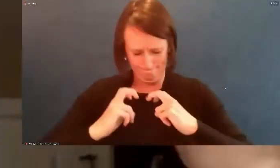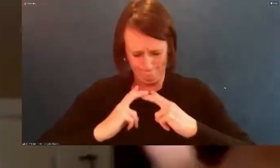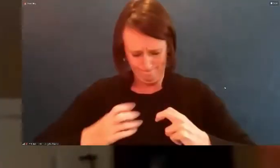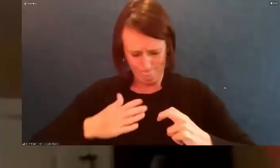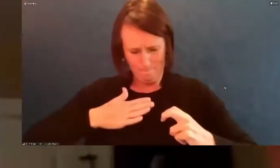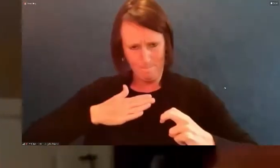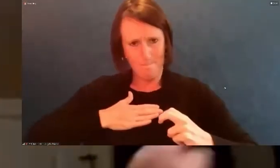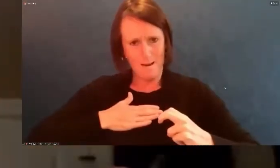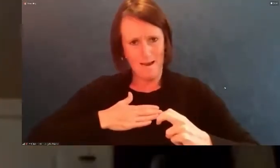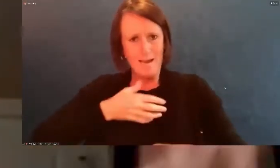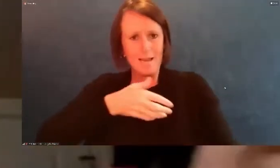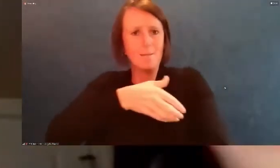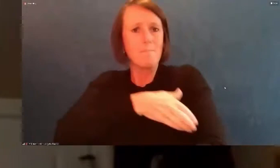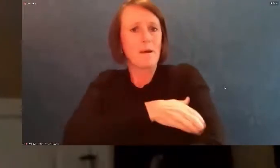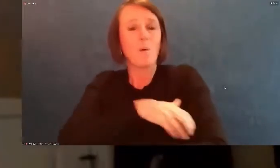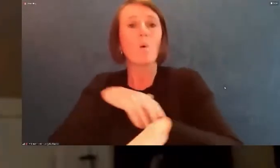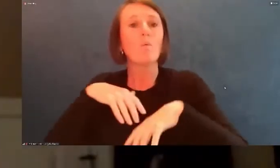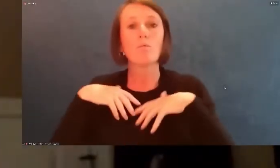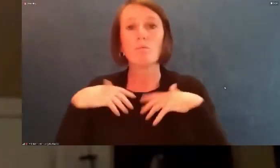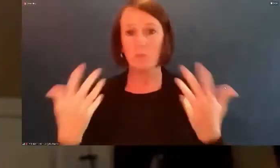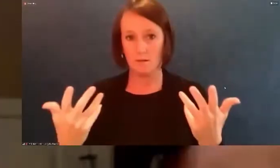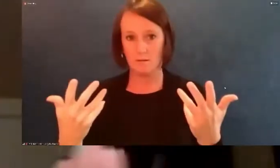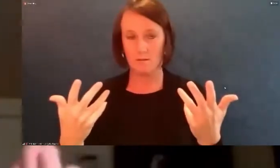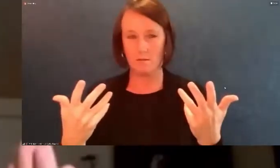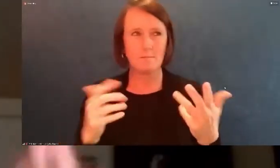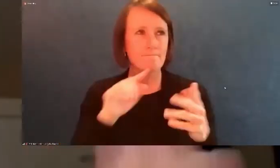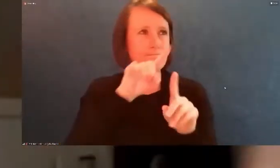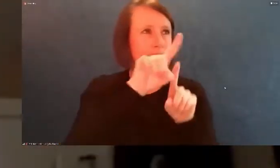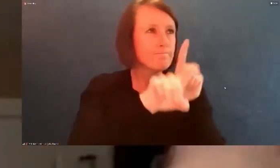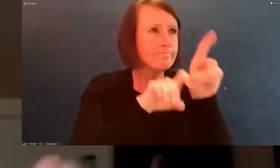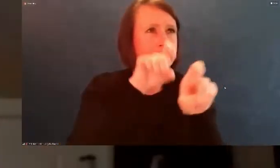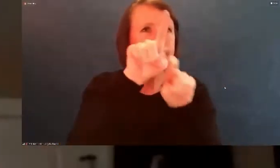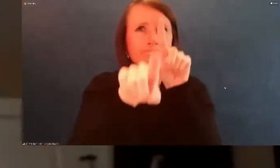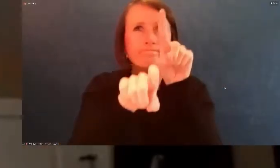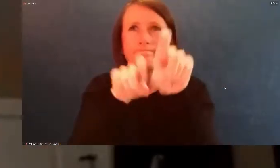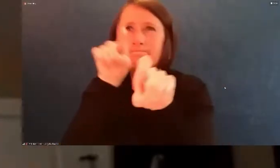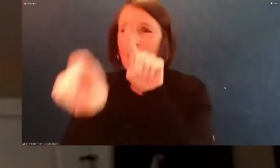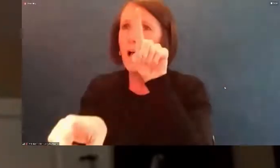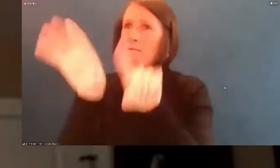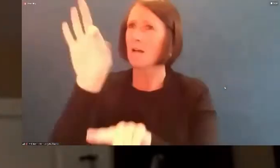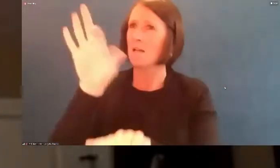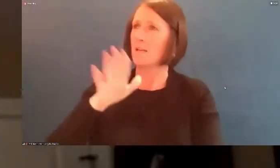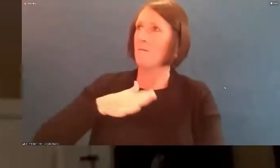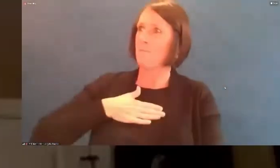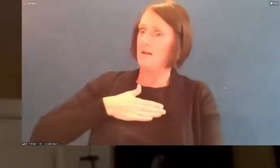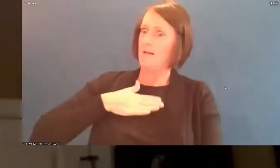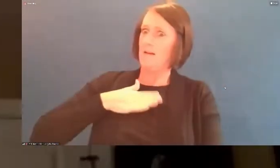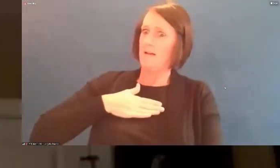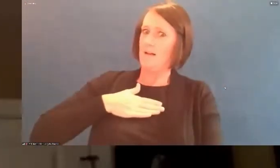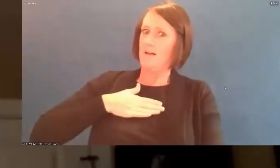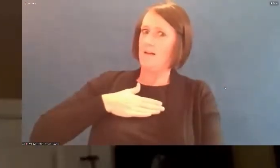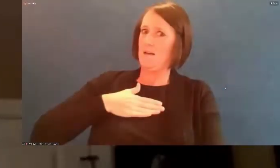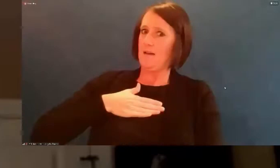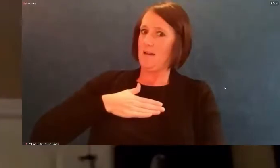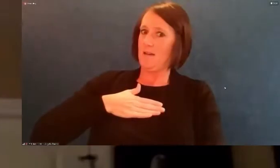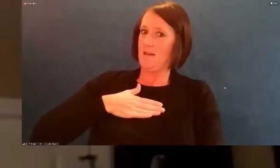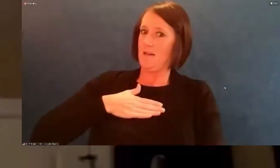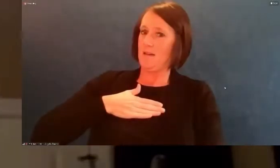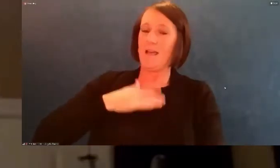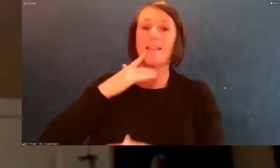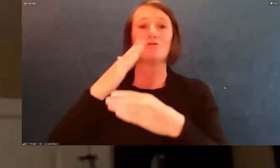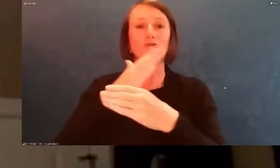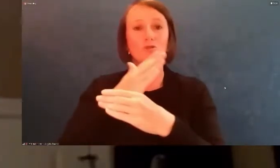for help, going to the right teachers, and then sharing it with the world. So I'm going to say that one more